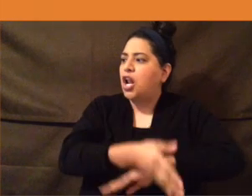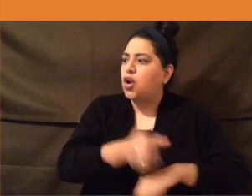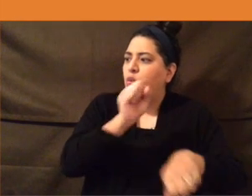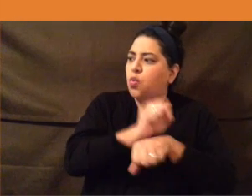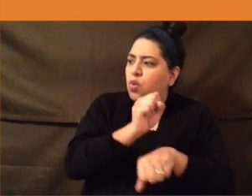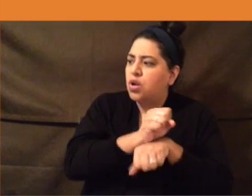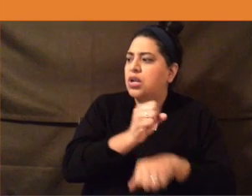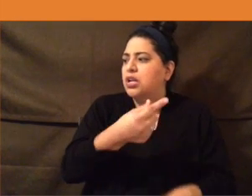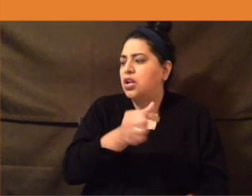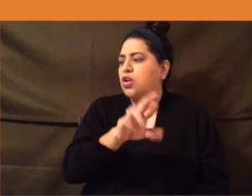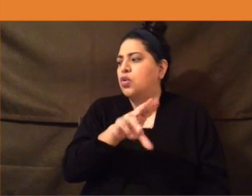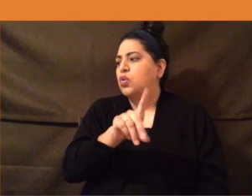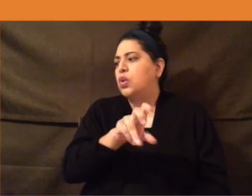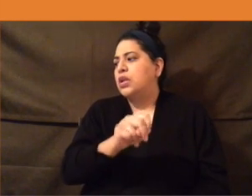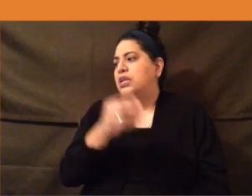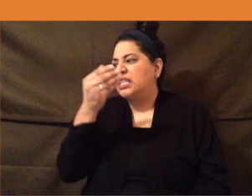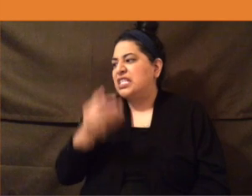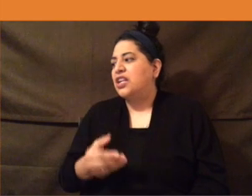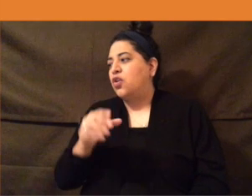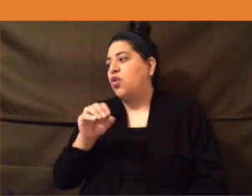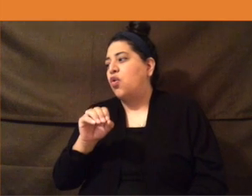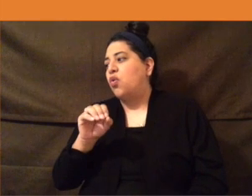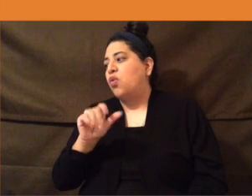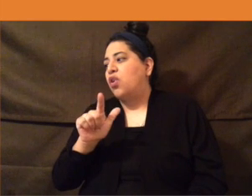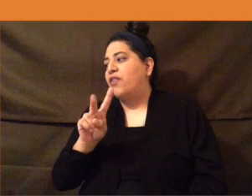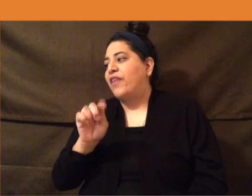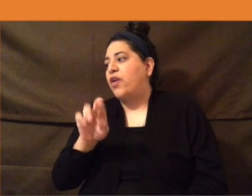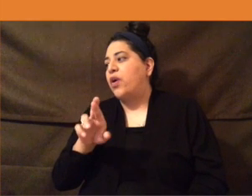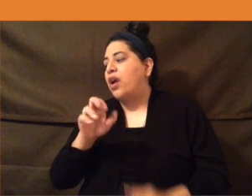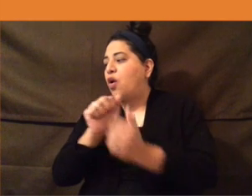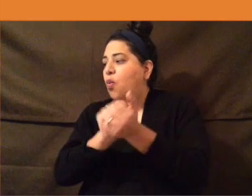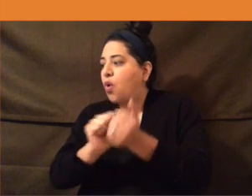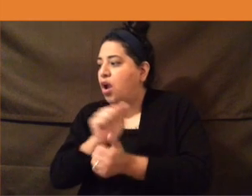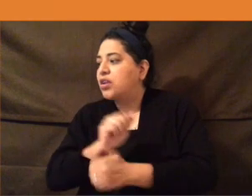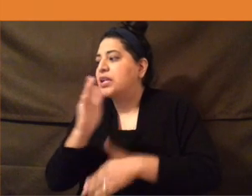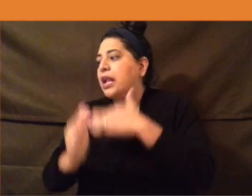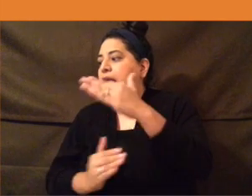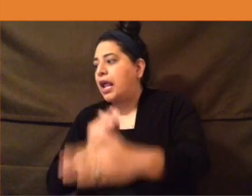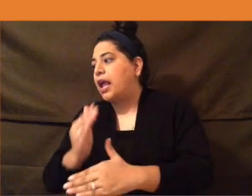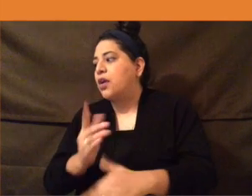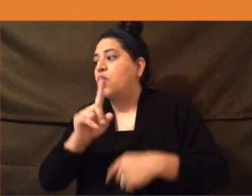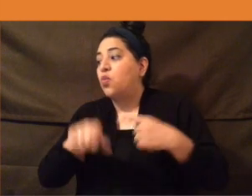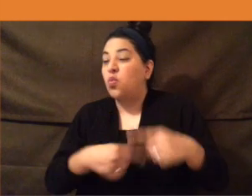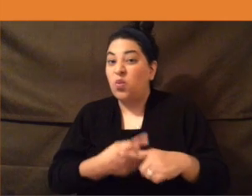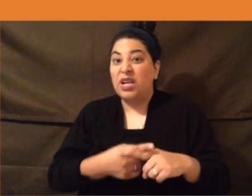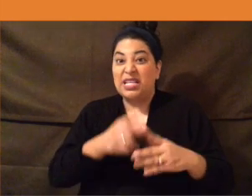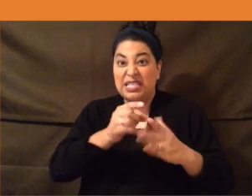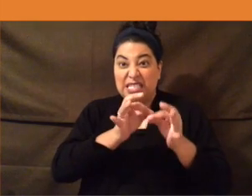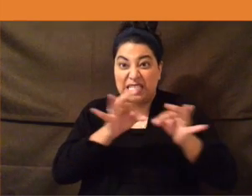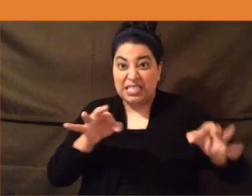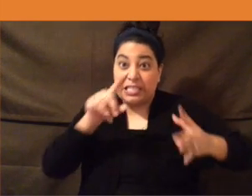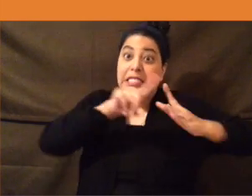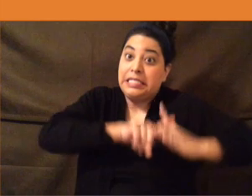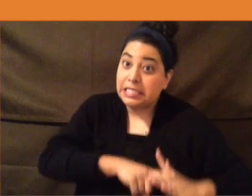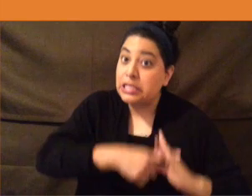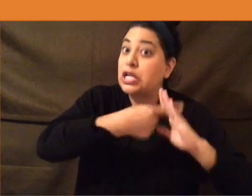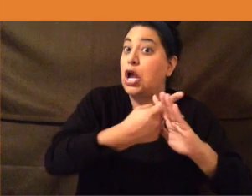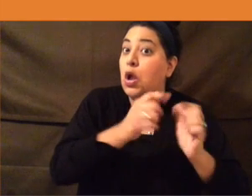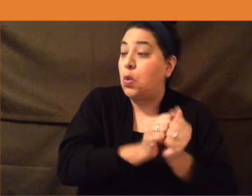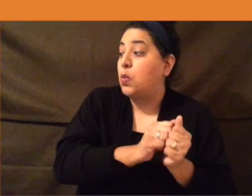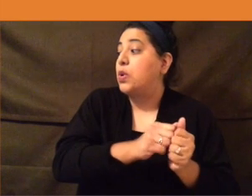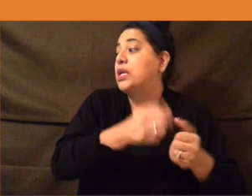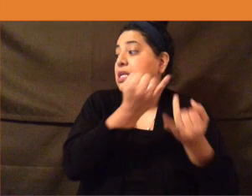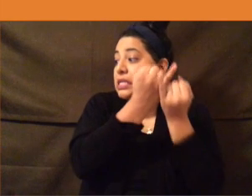hands. But it's a little different when the sentence begins with an independent clause. When the sentence begins with an